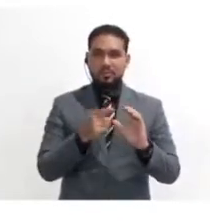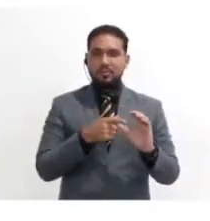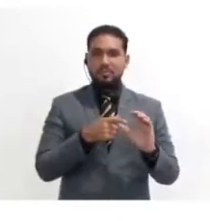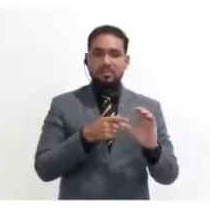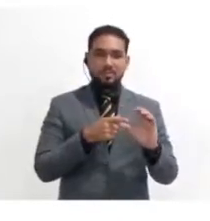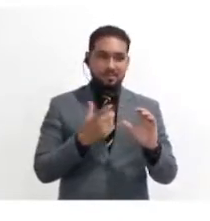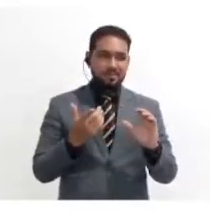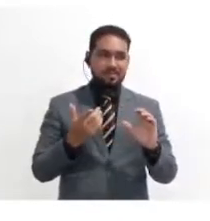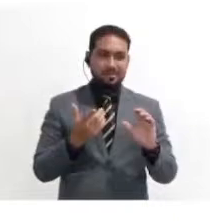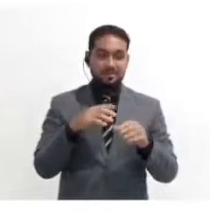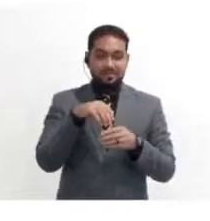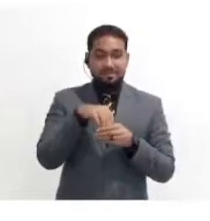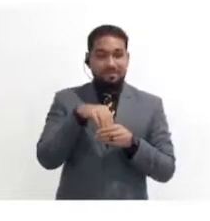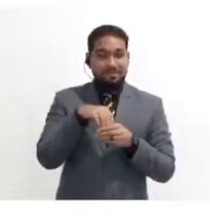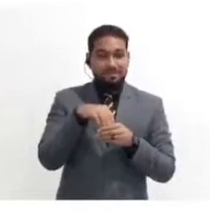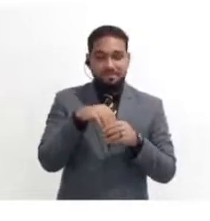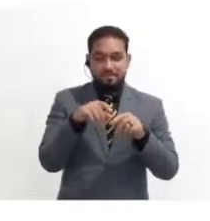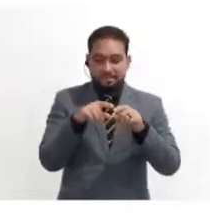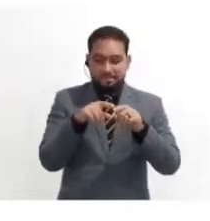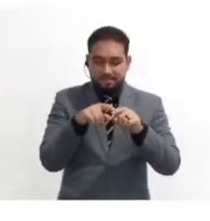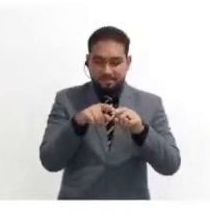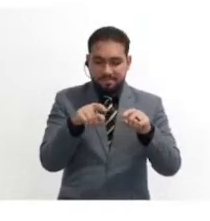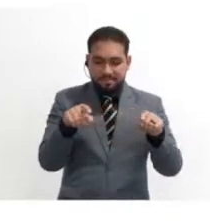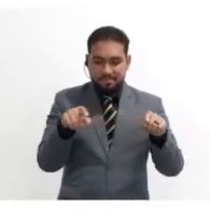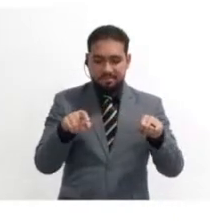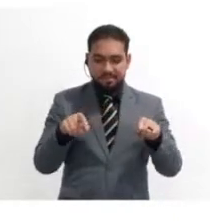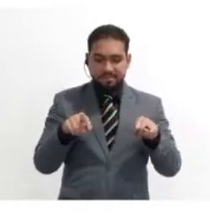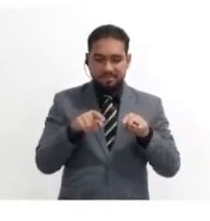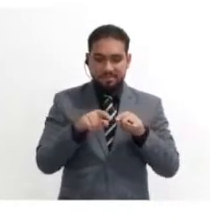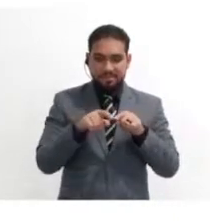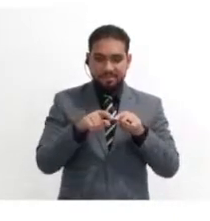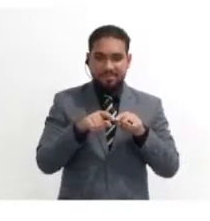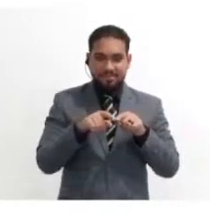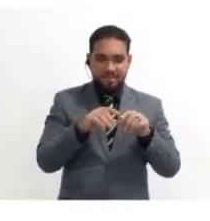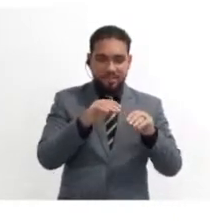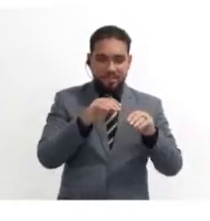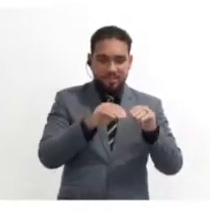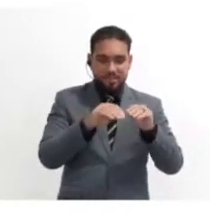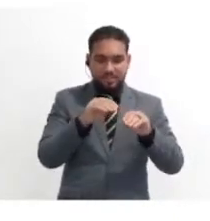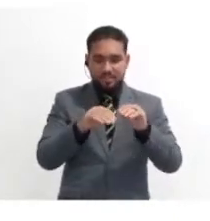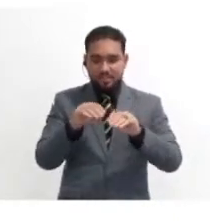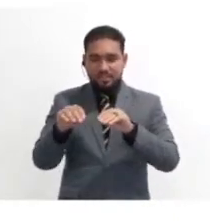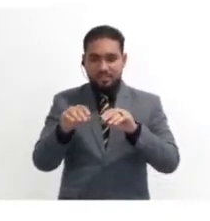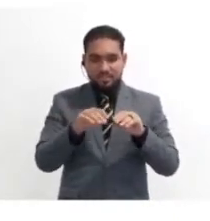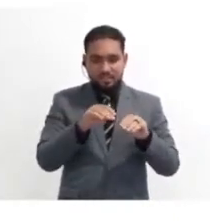functions as what we call antenna in package, or AIP.